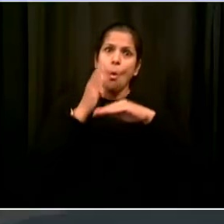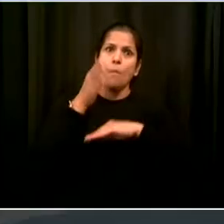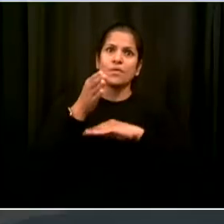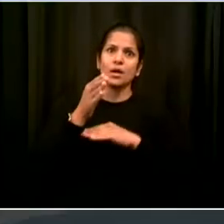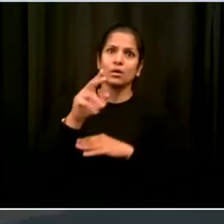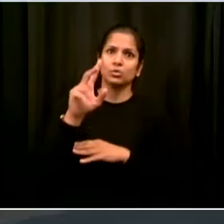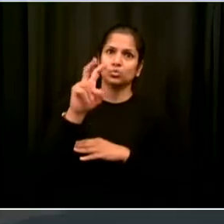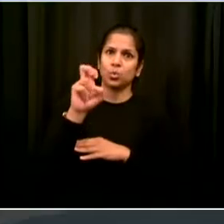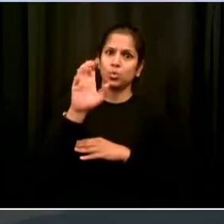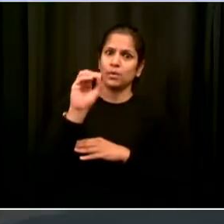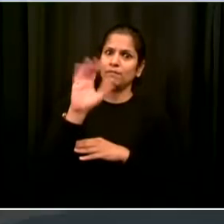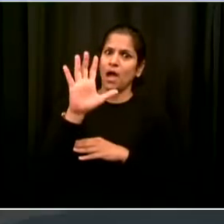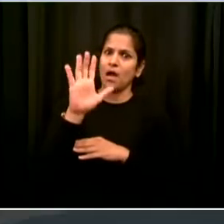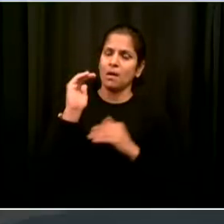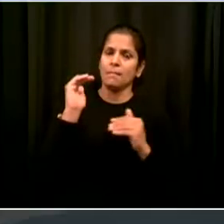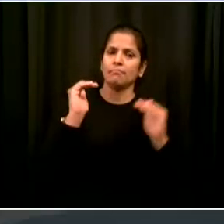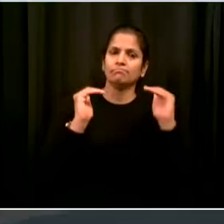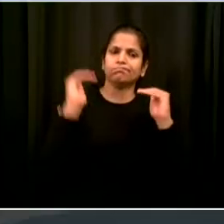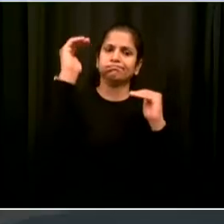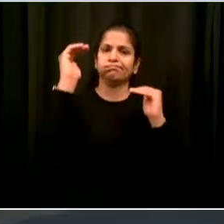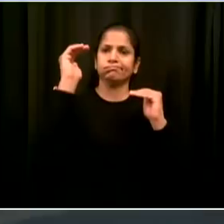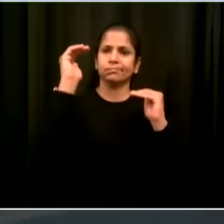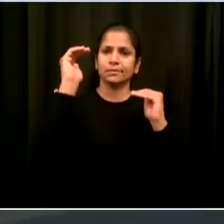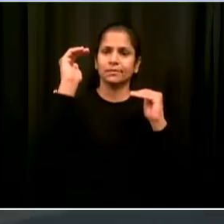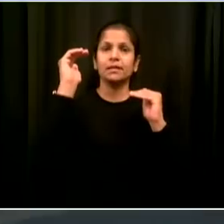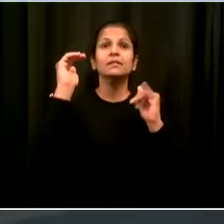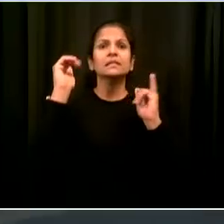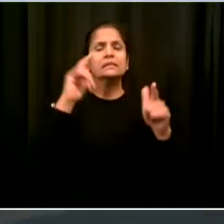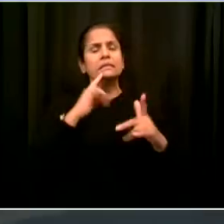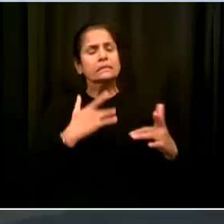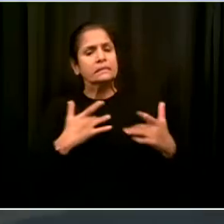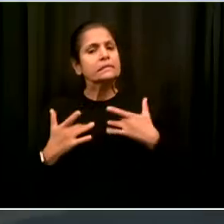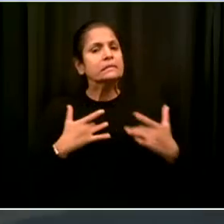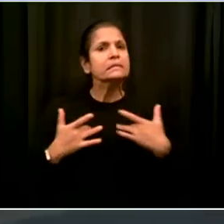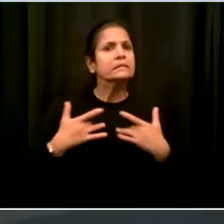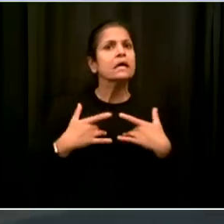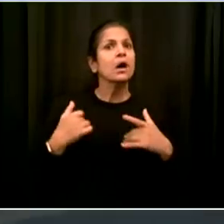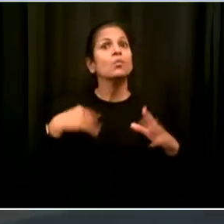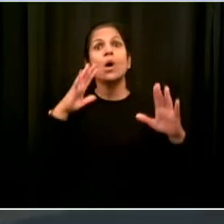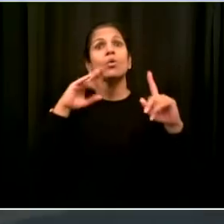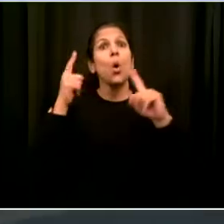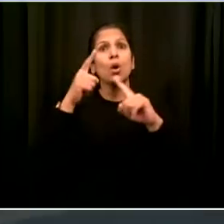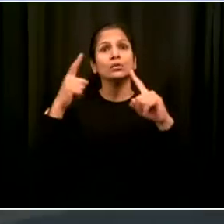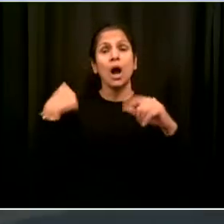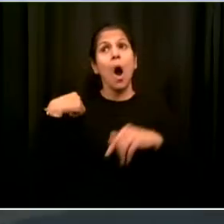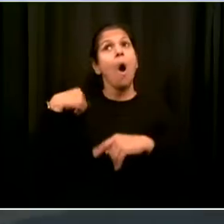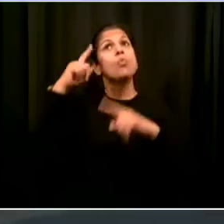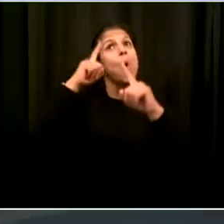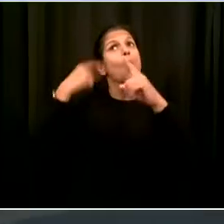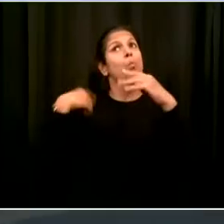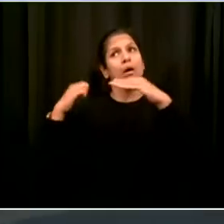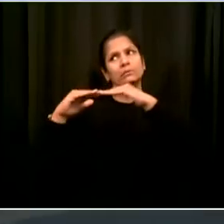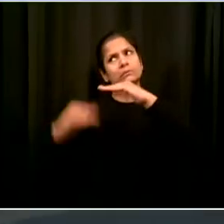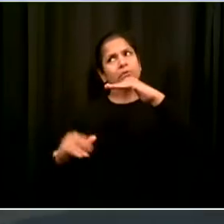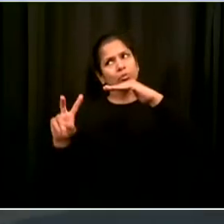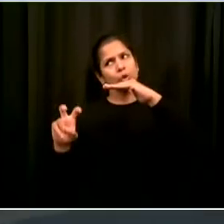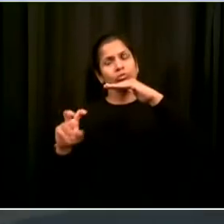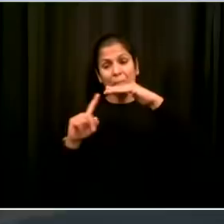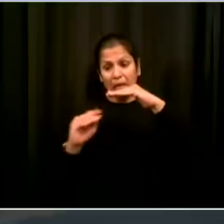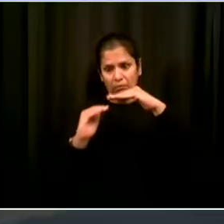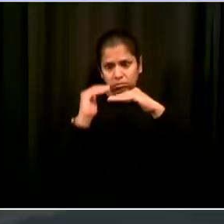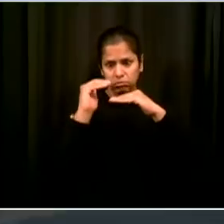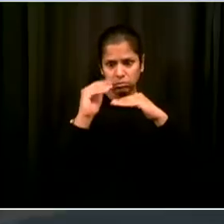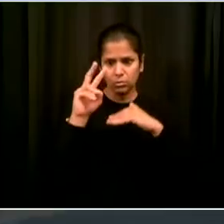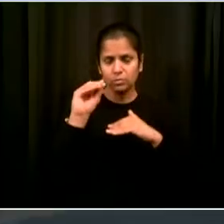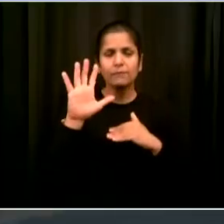That's obviously very worrisome. The threshold is 200. We've been holding the line up to now, but this is a sign that the hospitalization issue is becoming